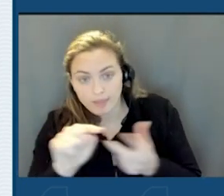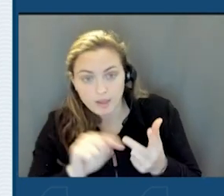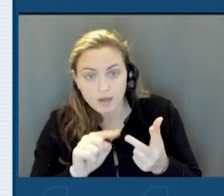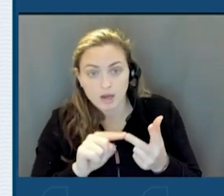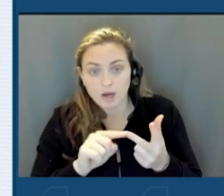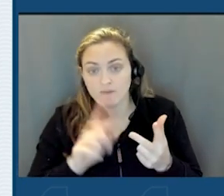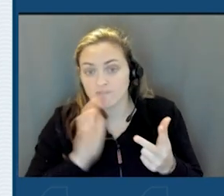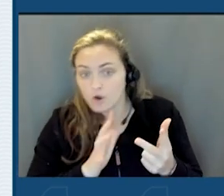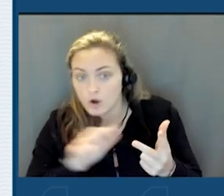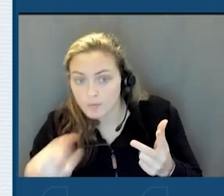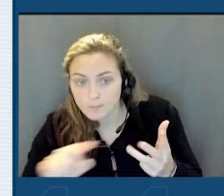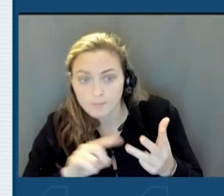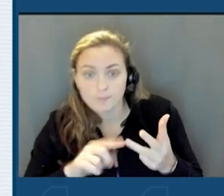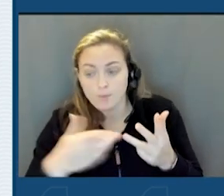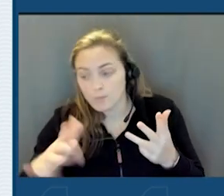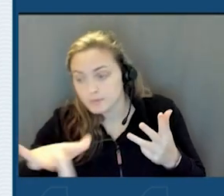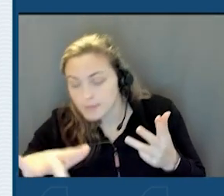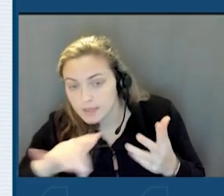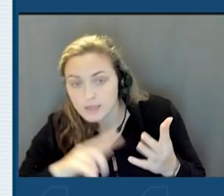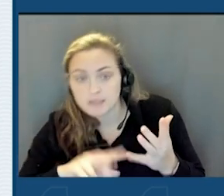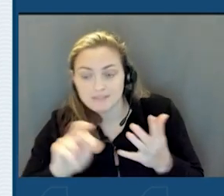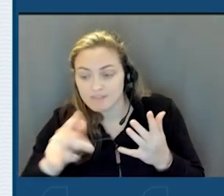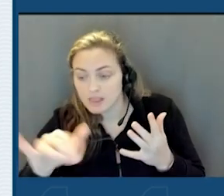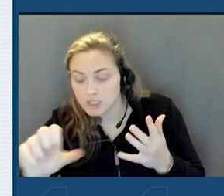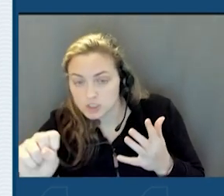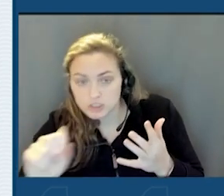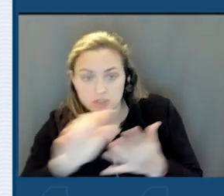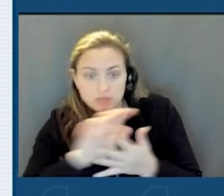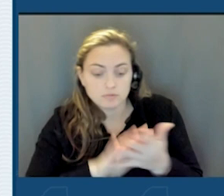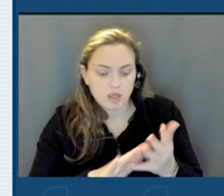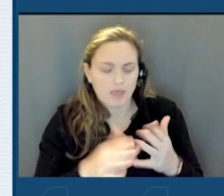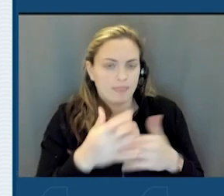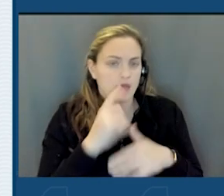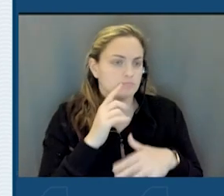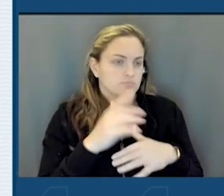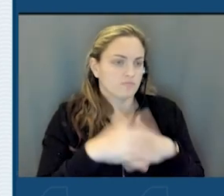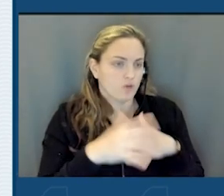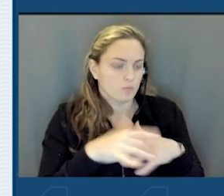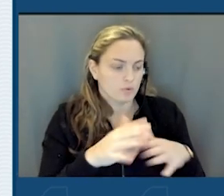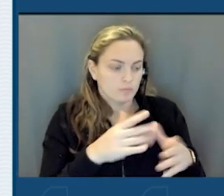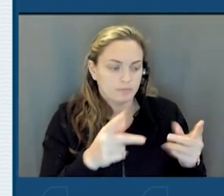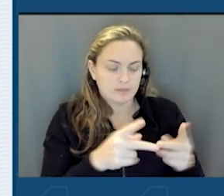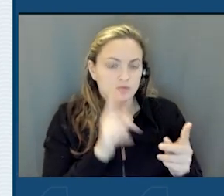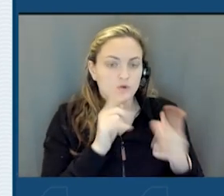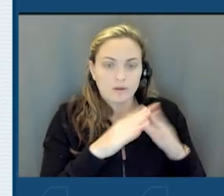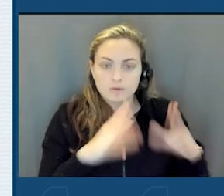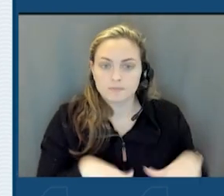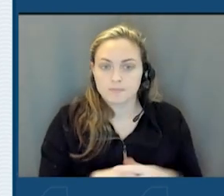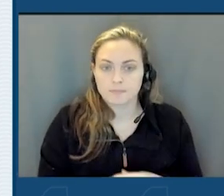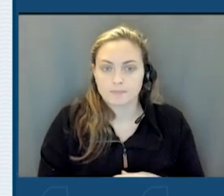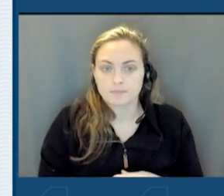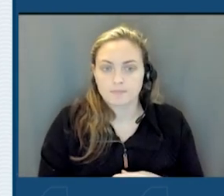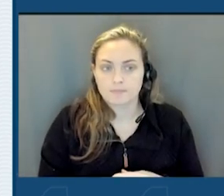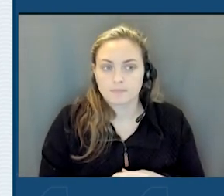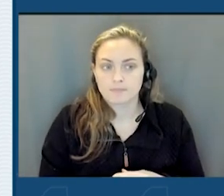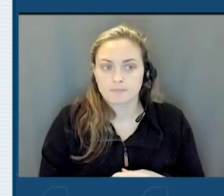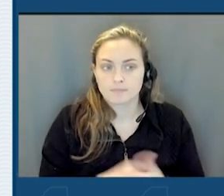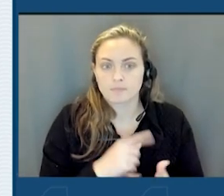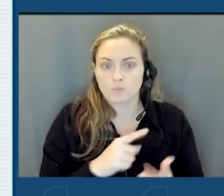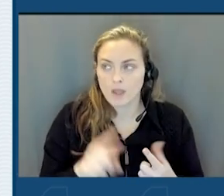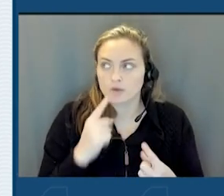here, and then our little villages, and then we had room for housing. And we had to have, to execute